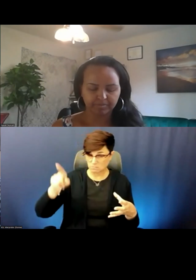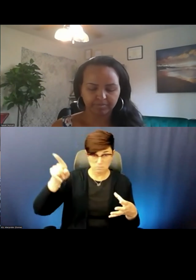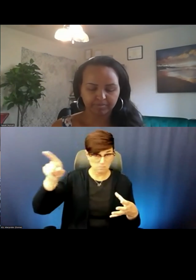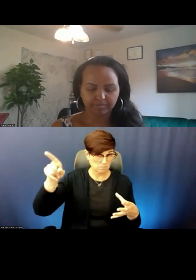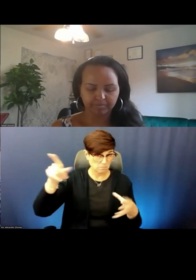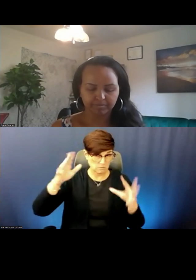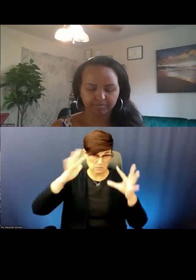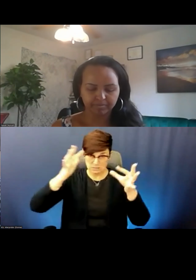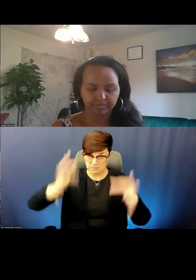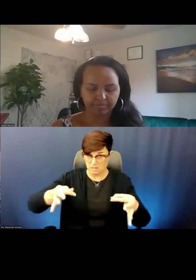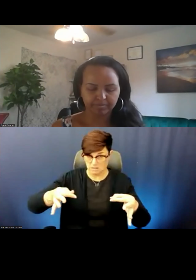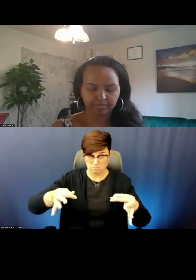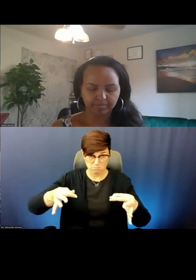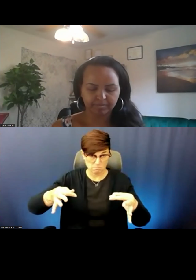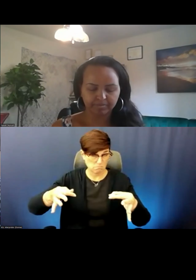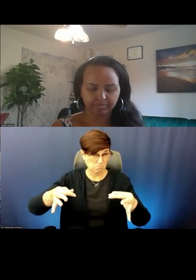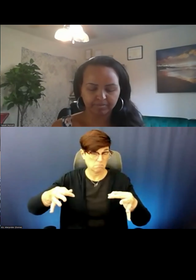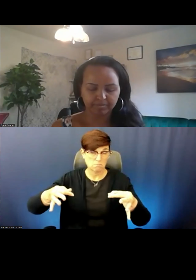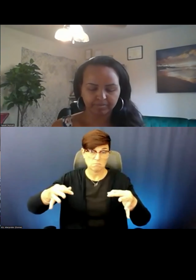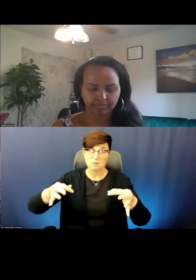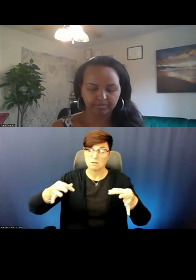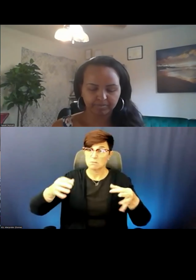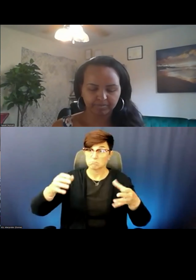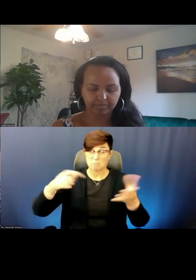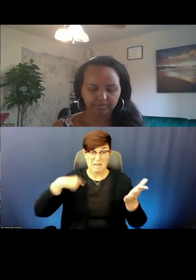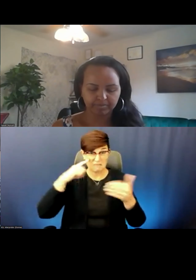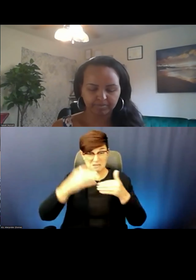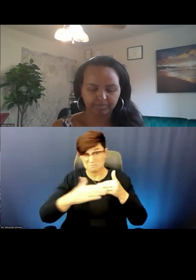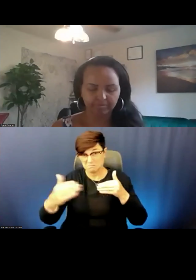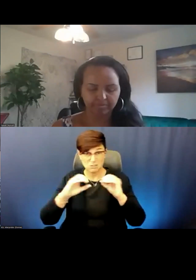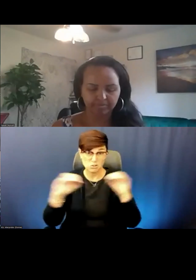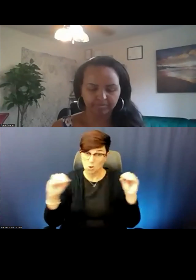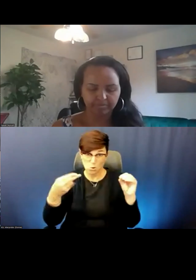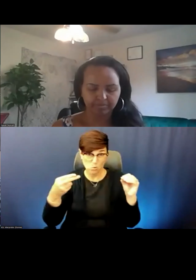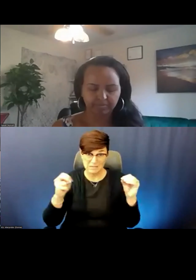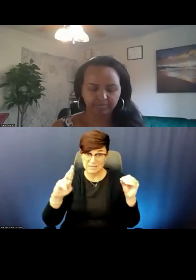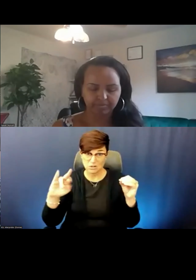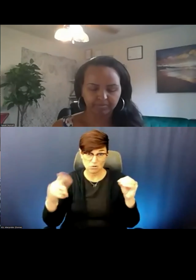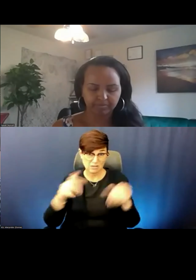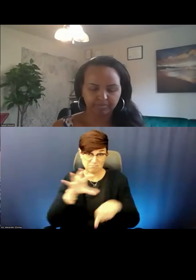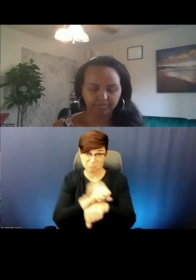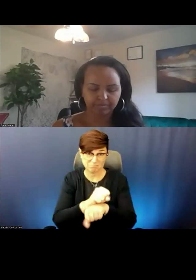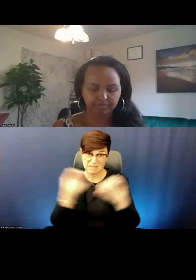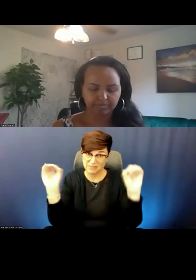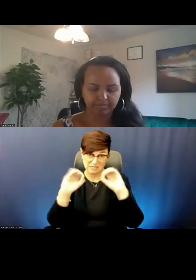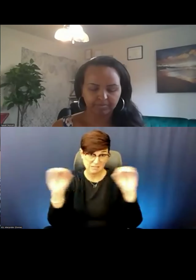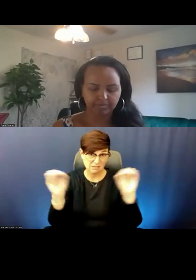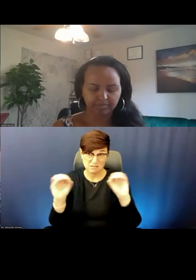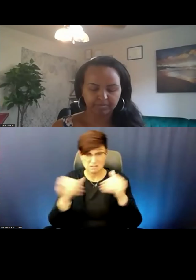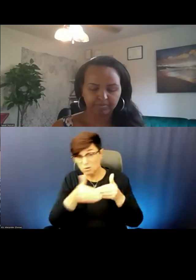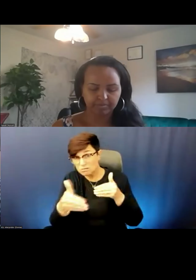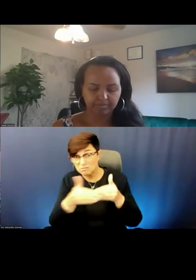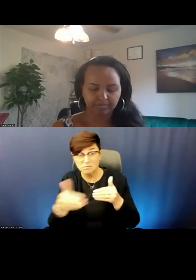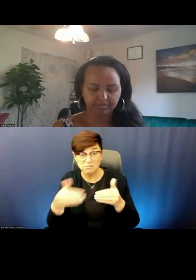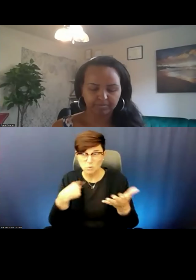don't even think there's any more hearings. So what could be done in the next couple of weeks to really amplify our voices, I'm not